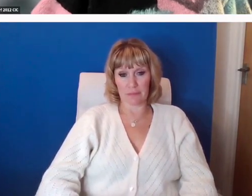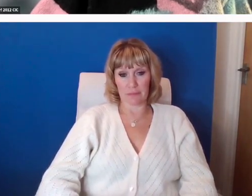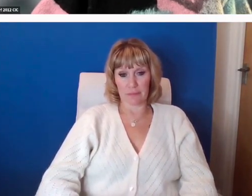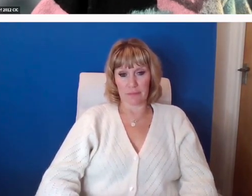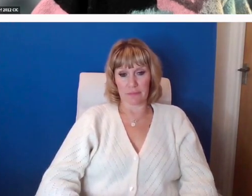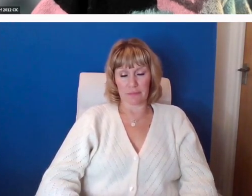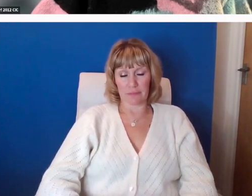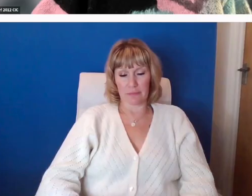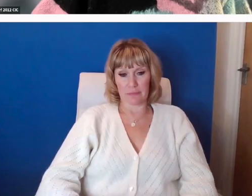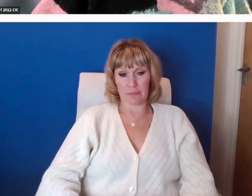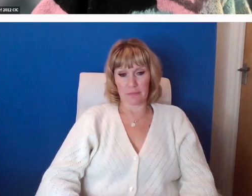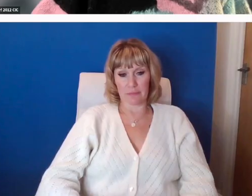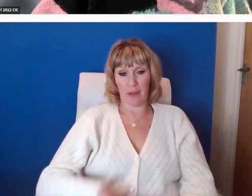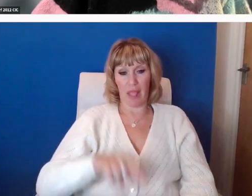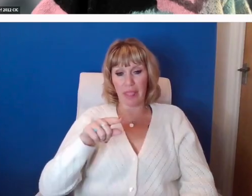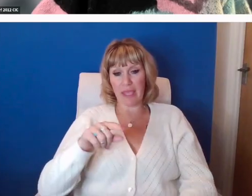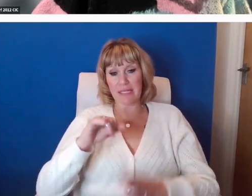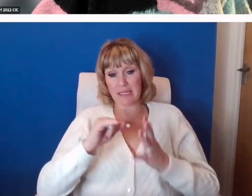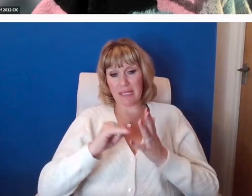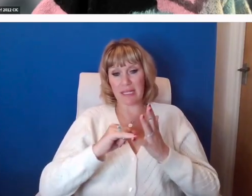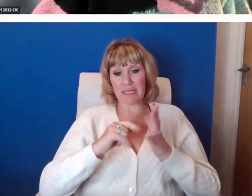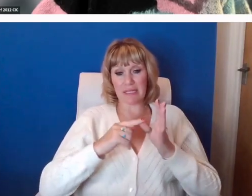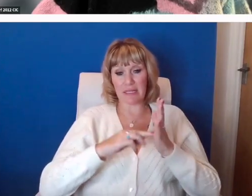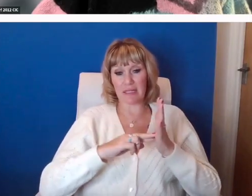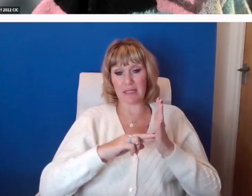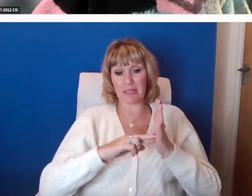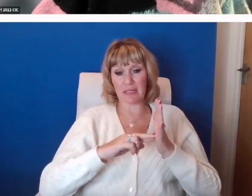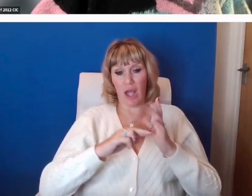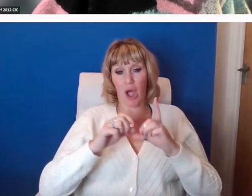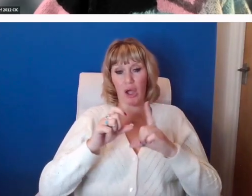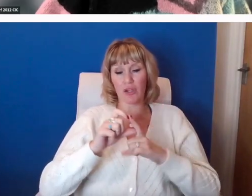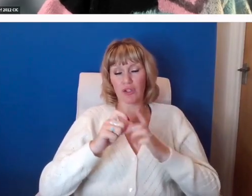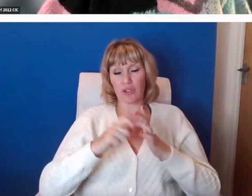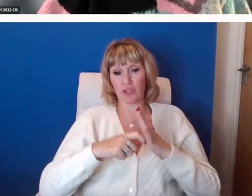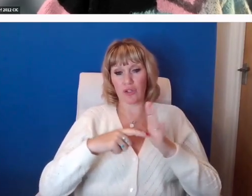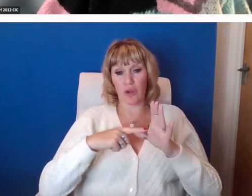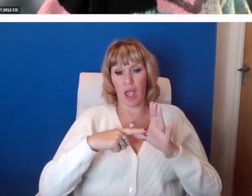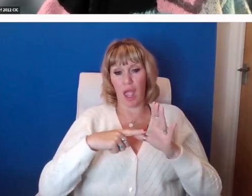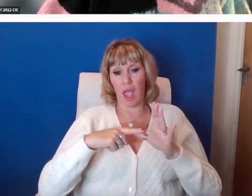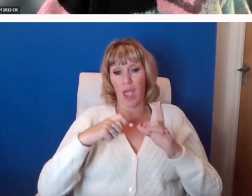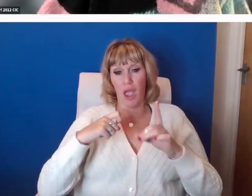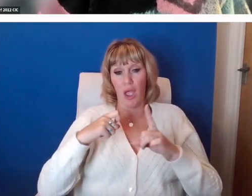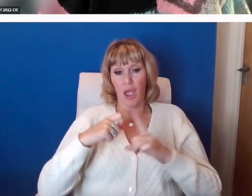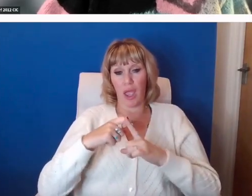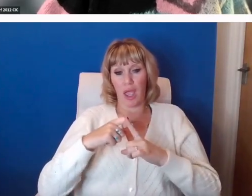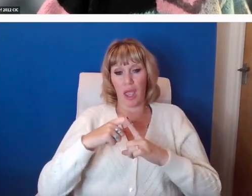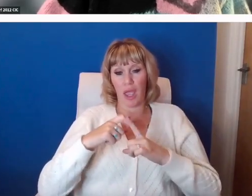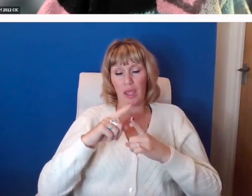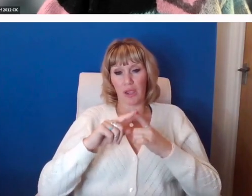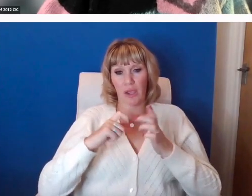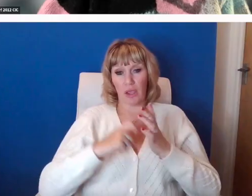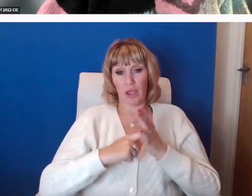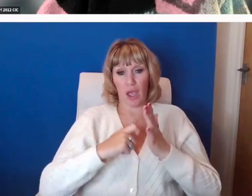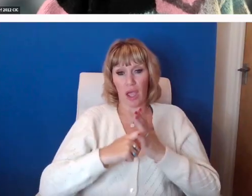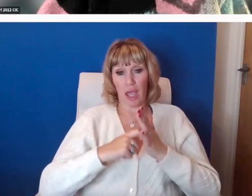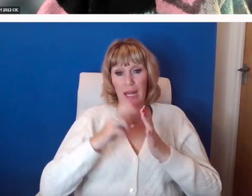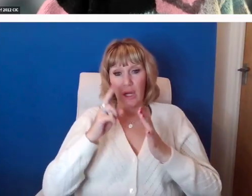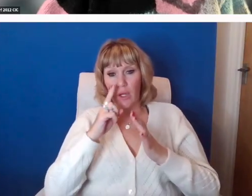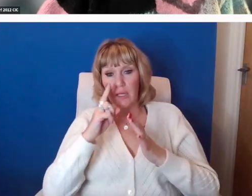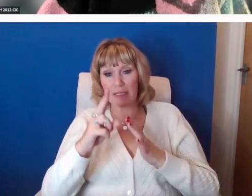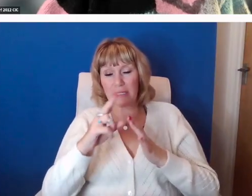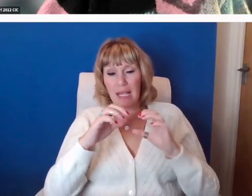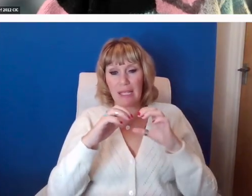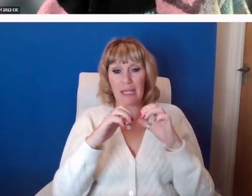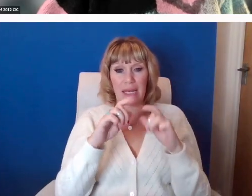Now, this is Sandra Kerr Gordon's Resilient, which is it looks like an egg cracked down its center and